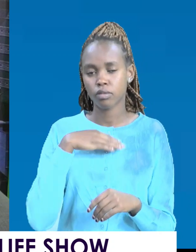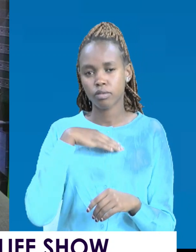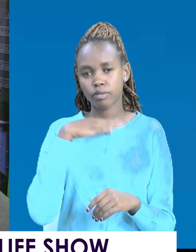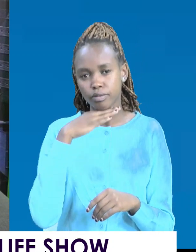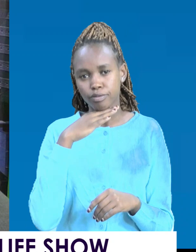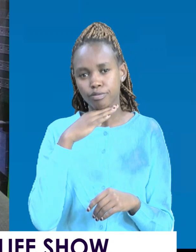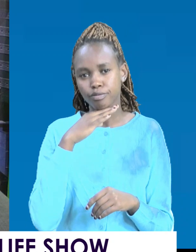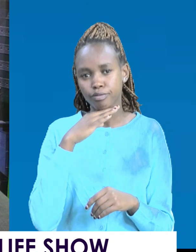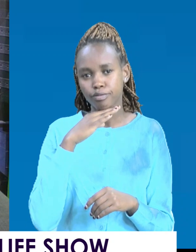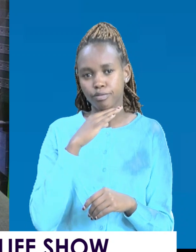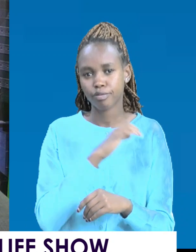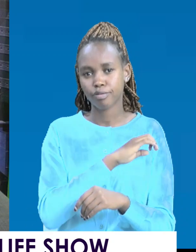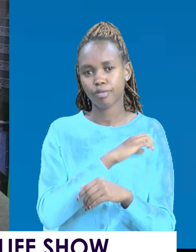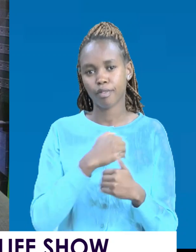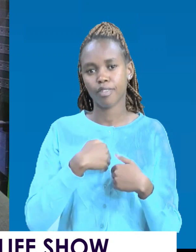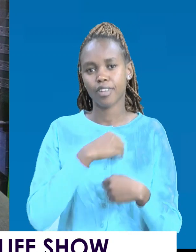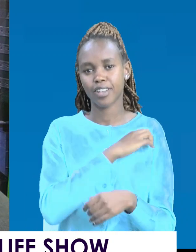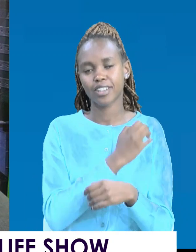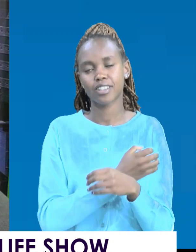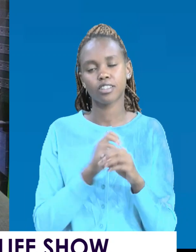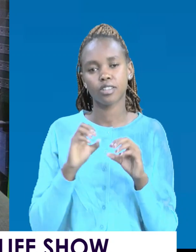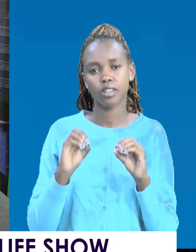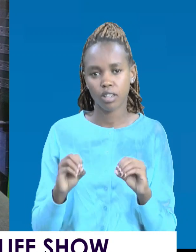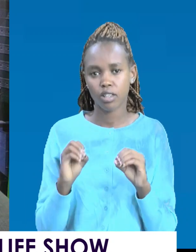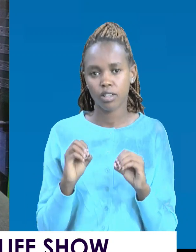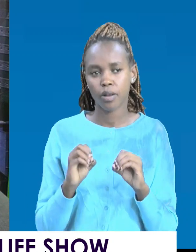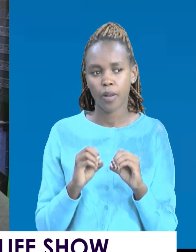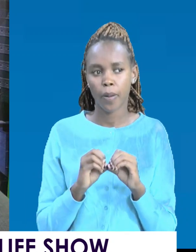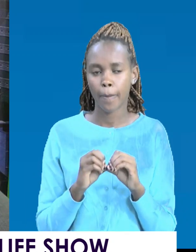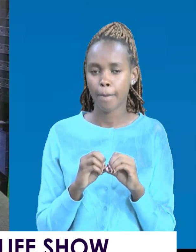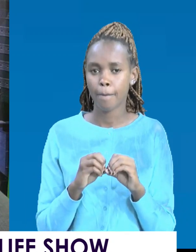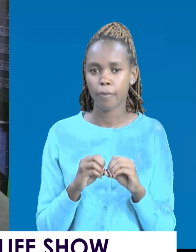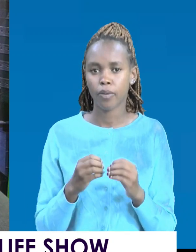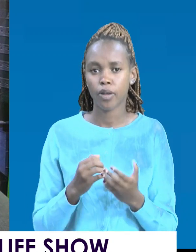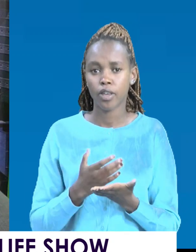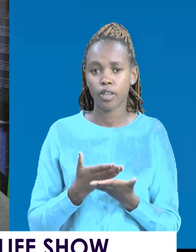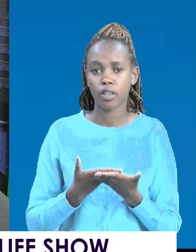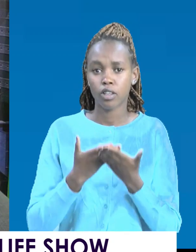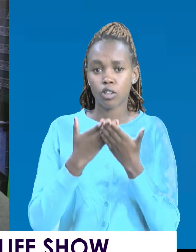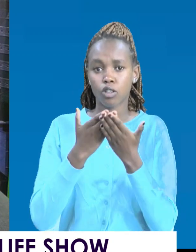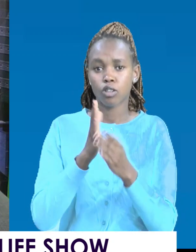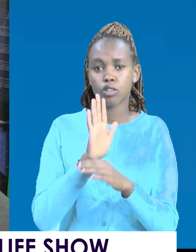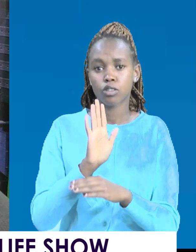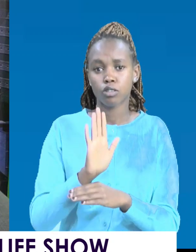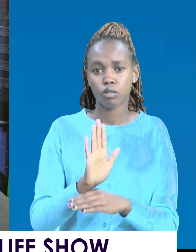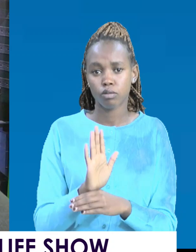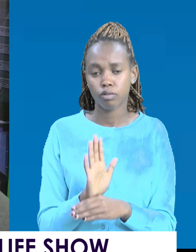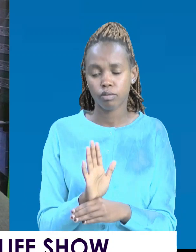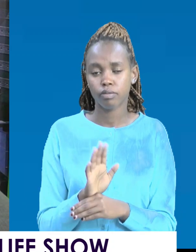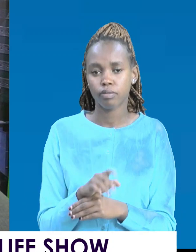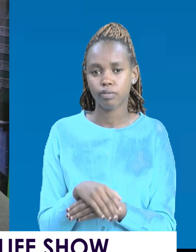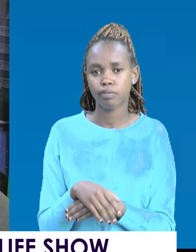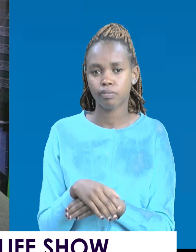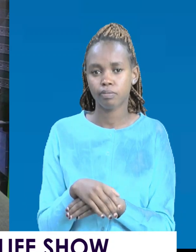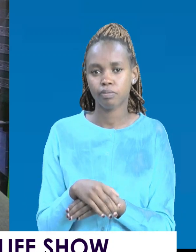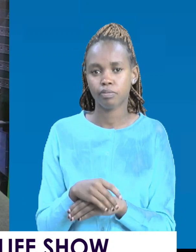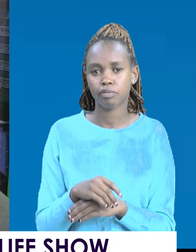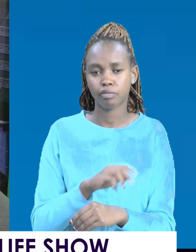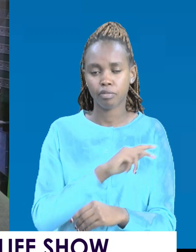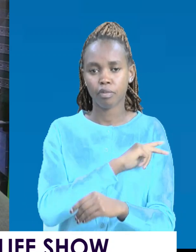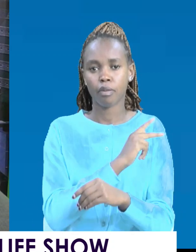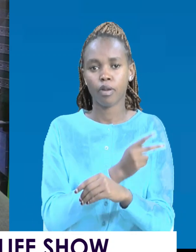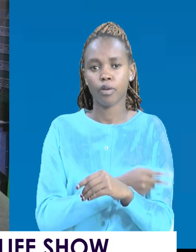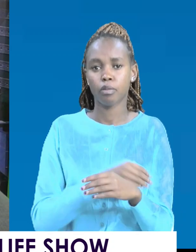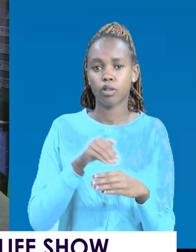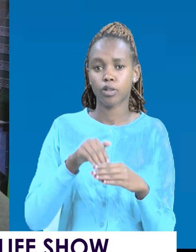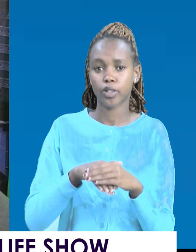be de-energized. Don't give yourself to draining. That is why I keep saying that the power in you